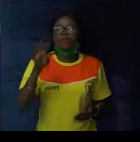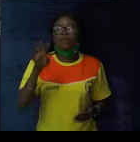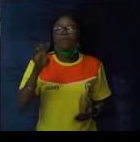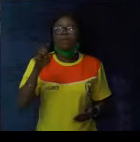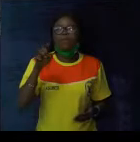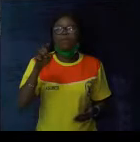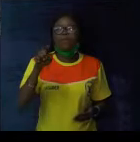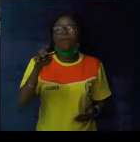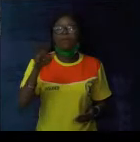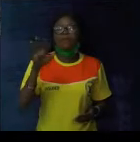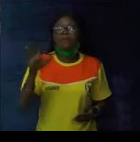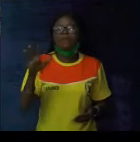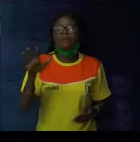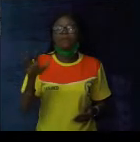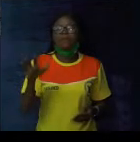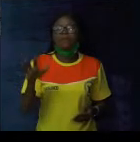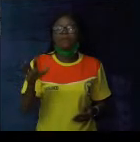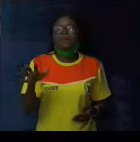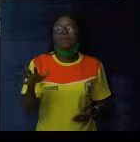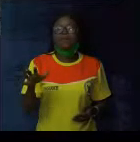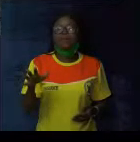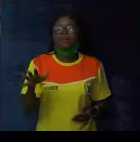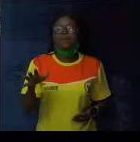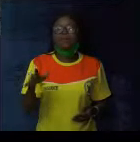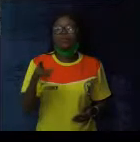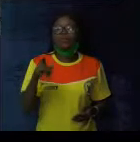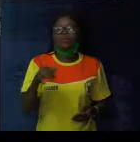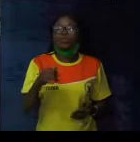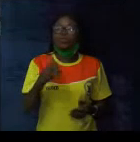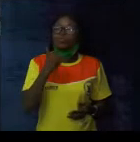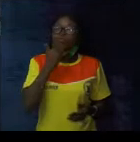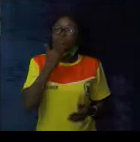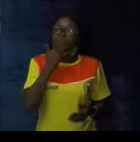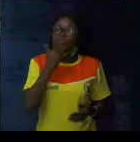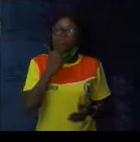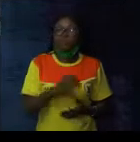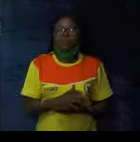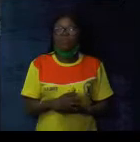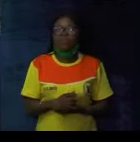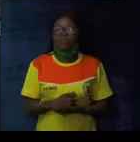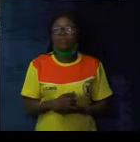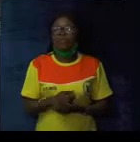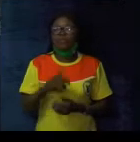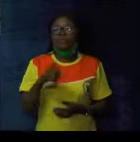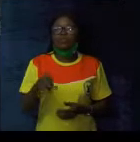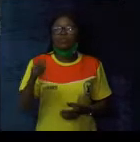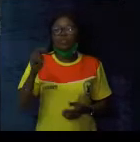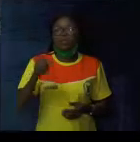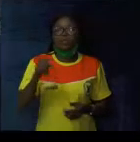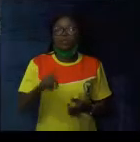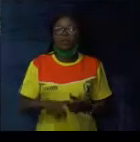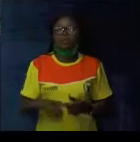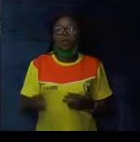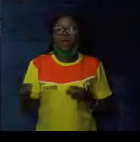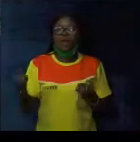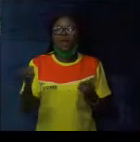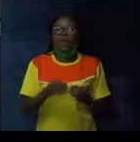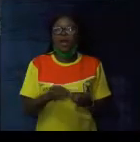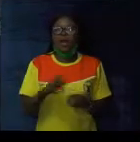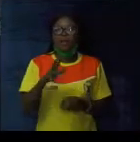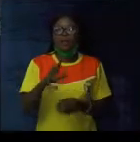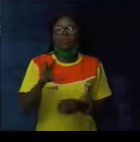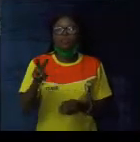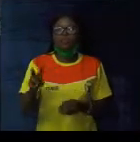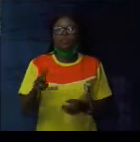40.5. If you selected 40.5, you will be incorrect because you will need to add 32